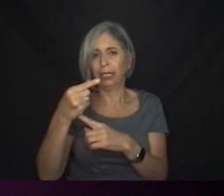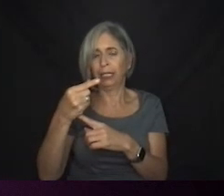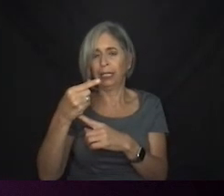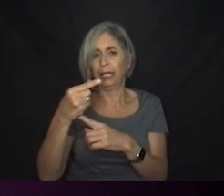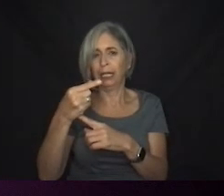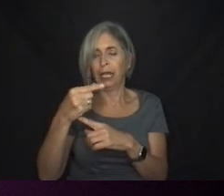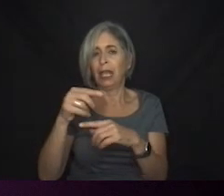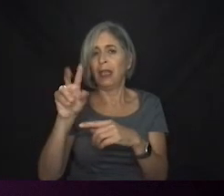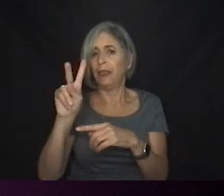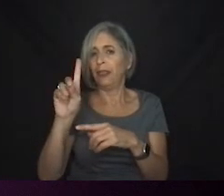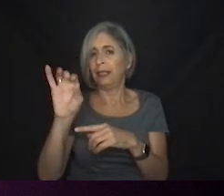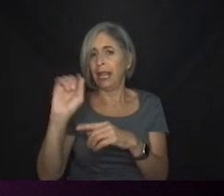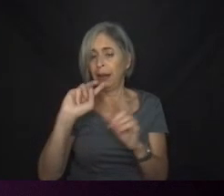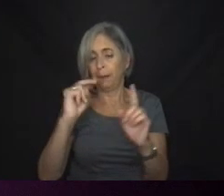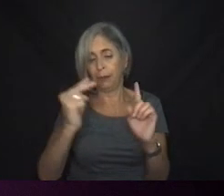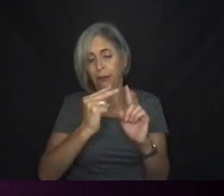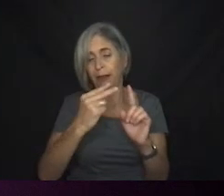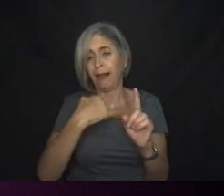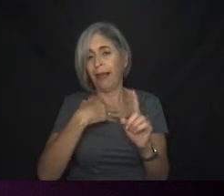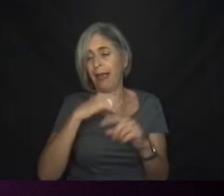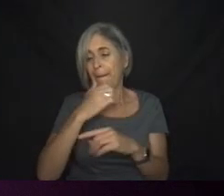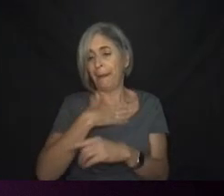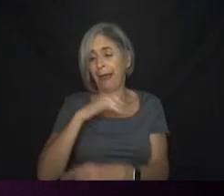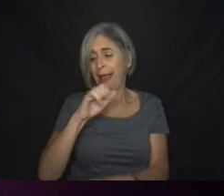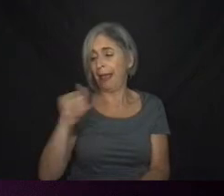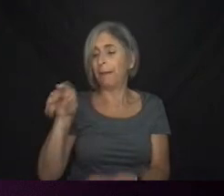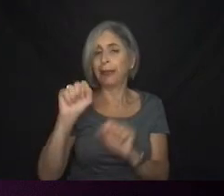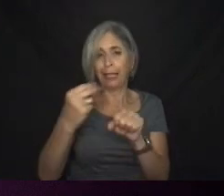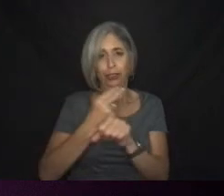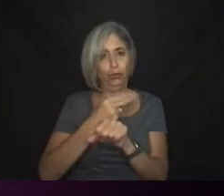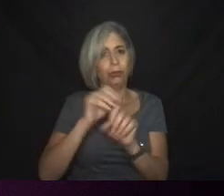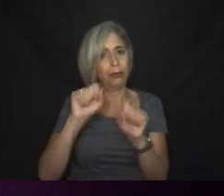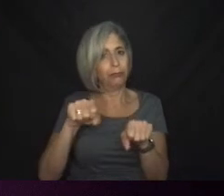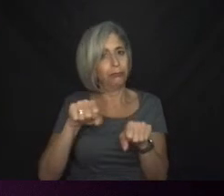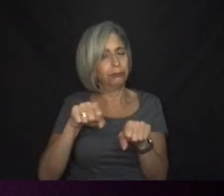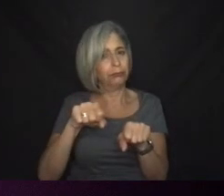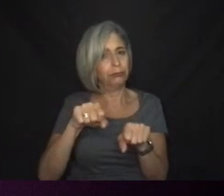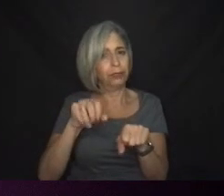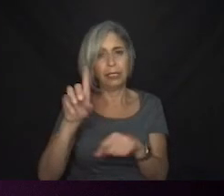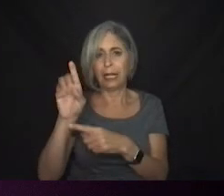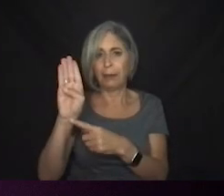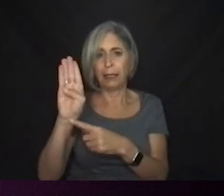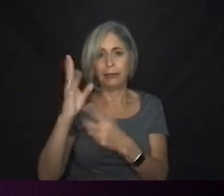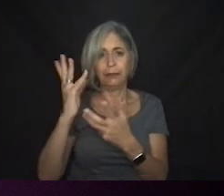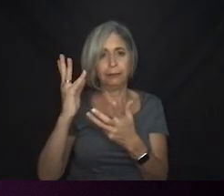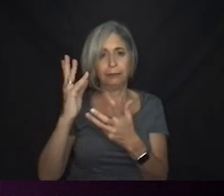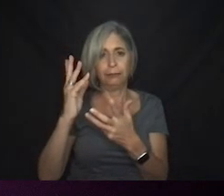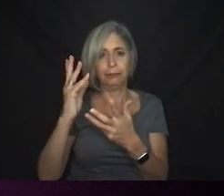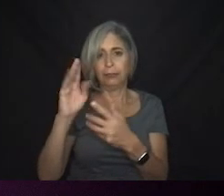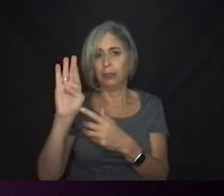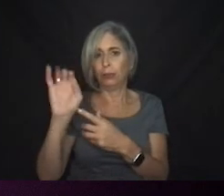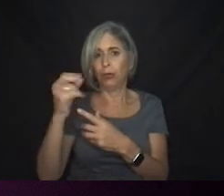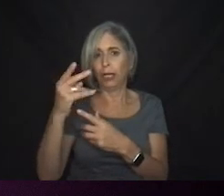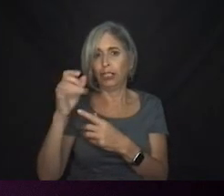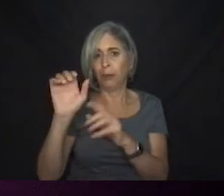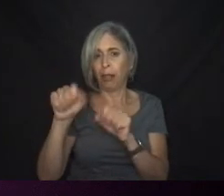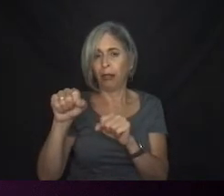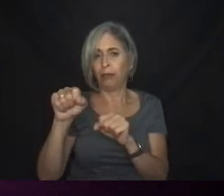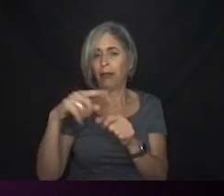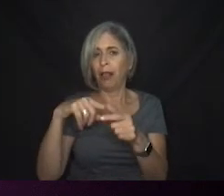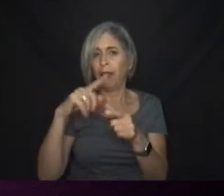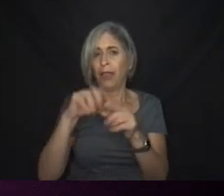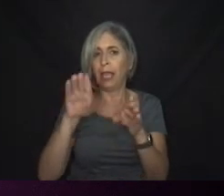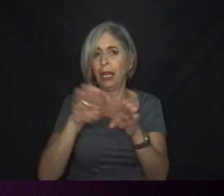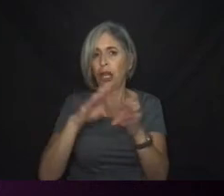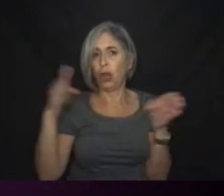data perspective, it looks like something my app can use. That's the point I'm trying to make. And so the database is branchable that way. And then I can